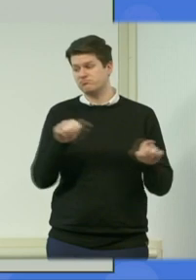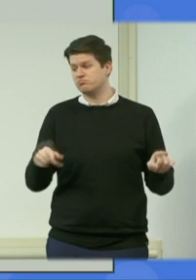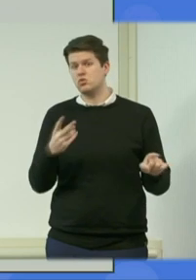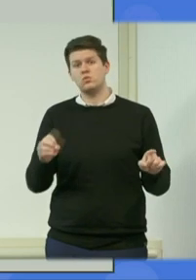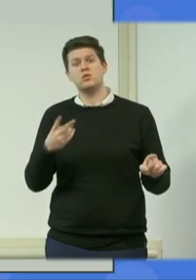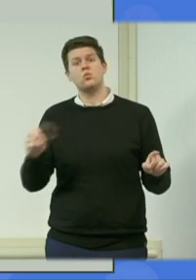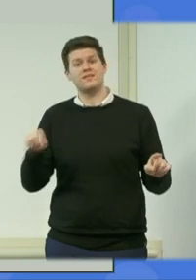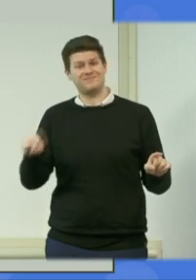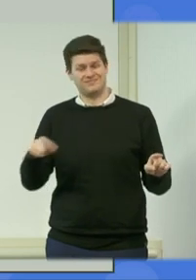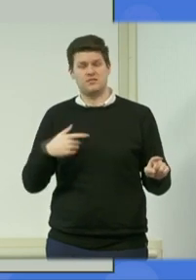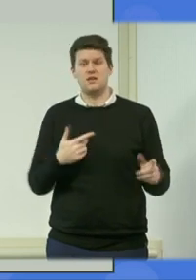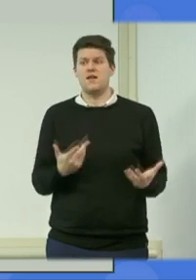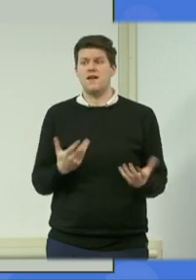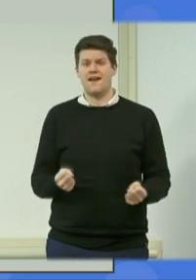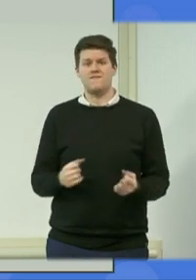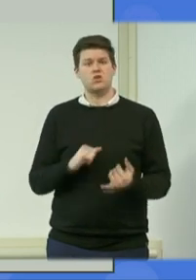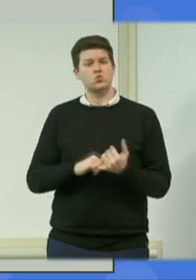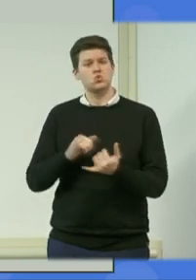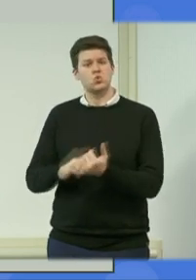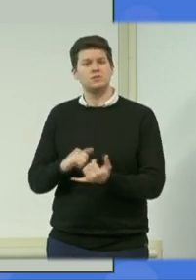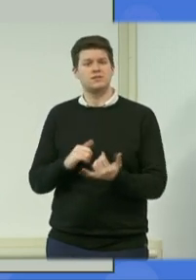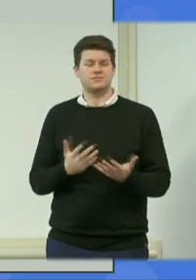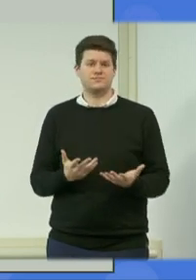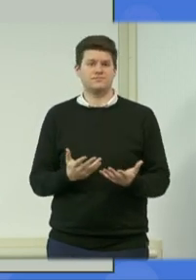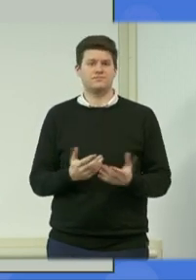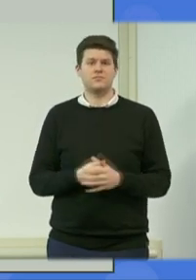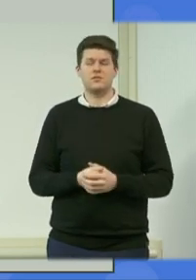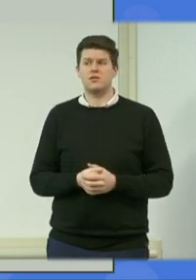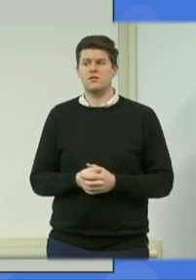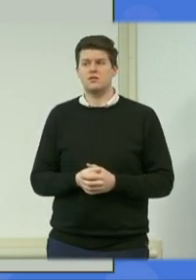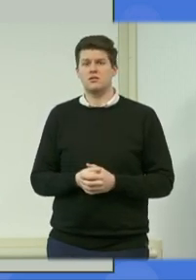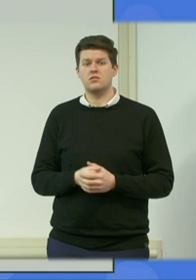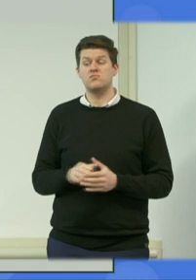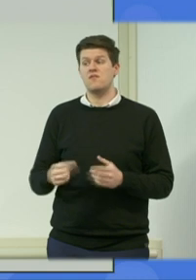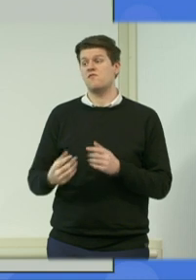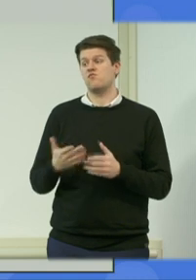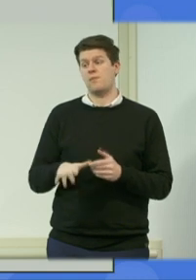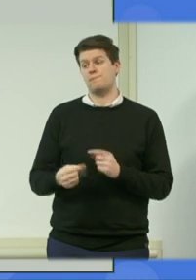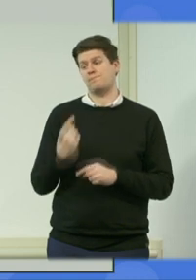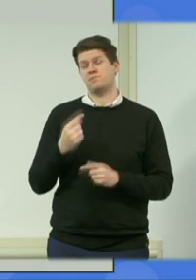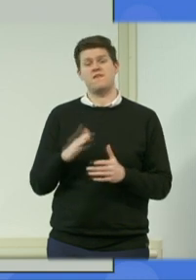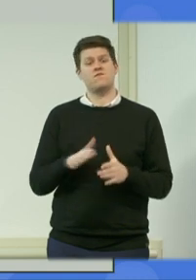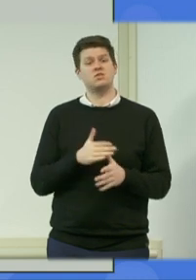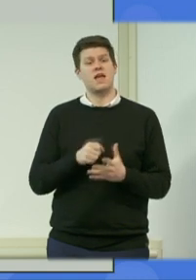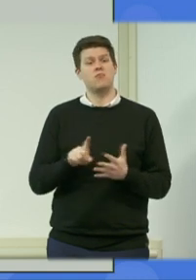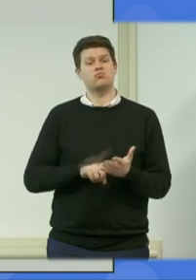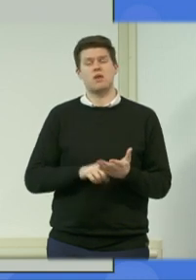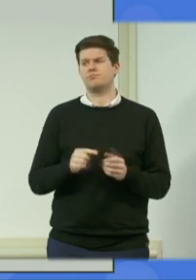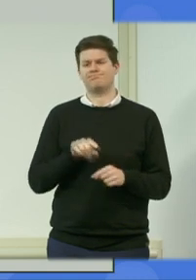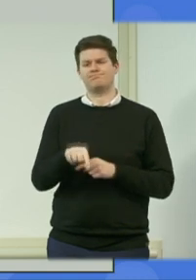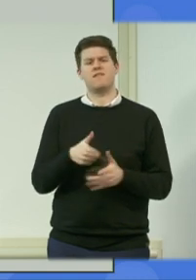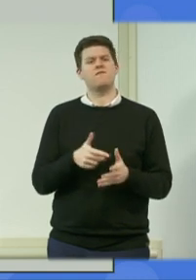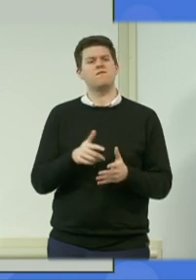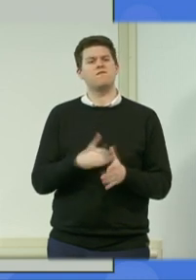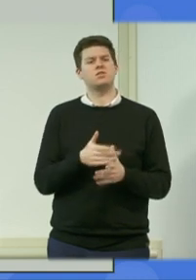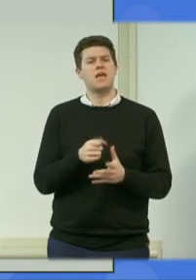security, so lots of social security benefits are being devolved to Scotland, and as of the 1st of April this year, the Scottish Government will